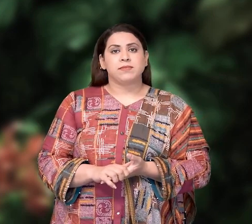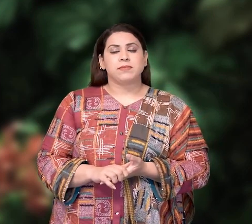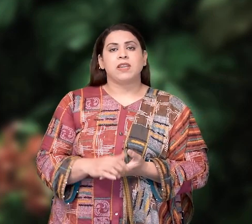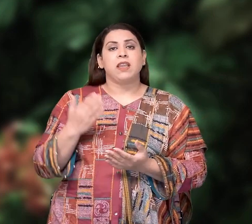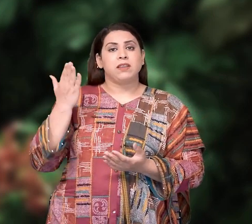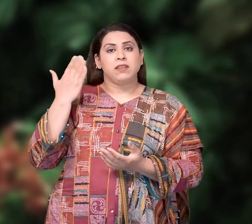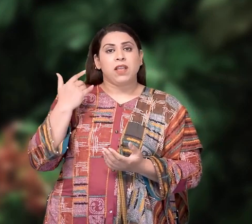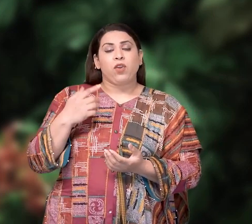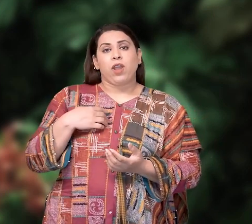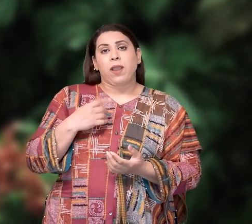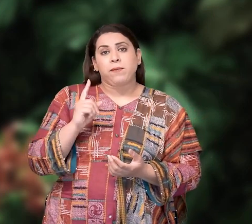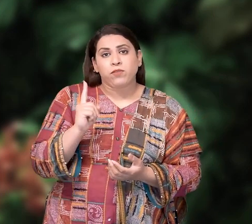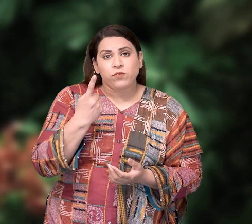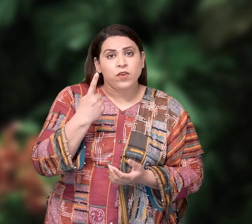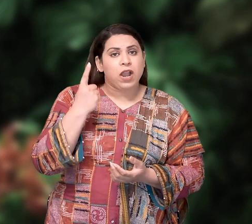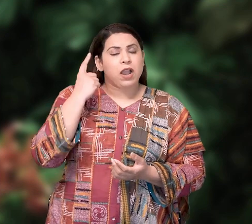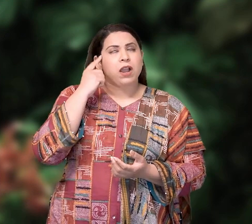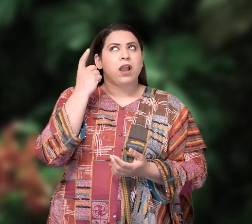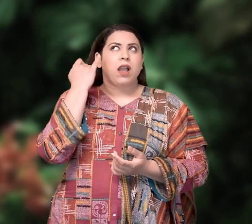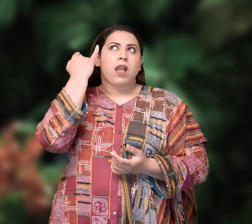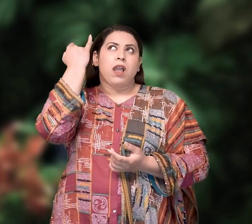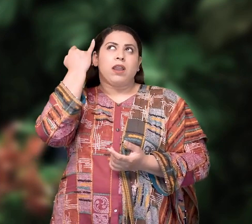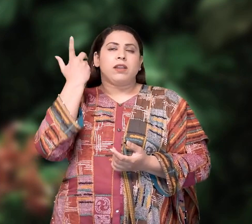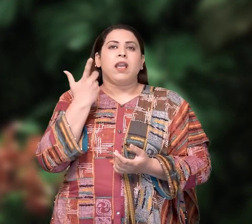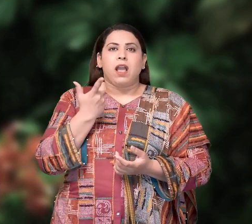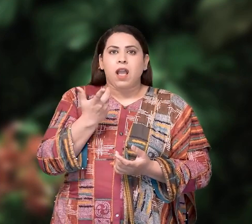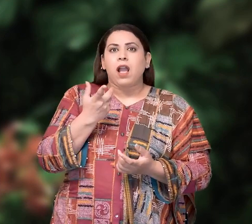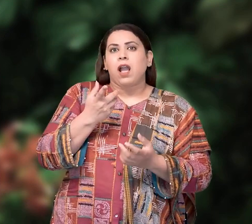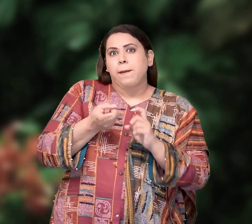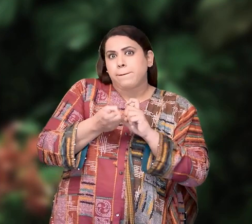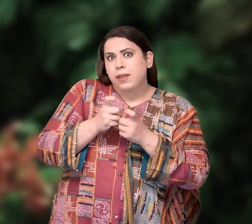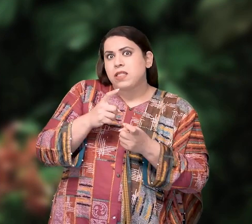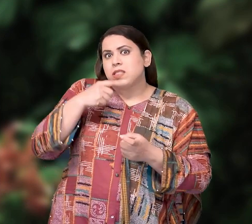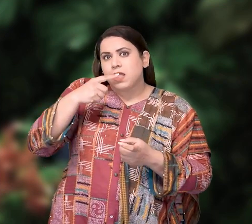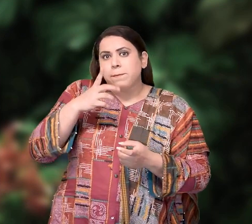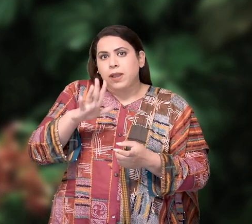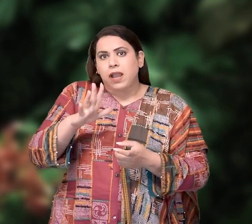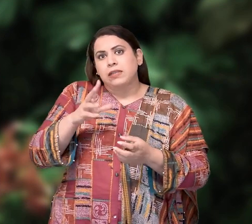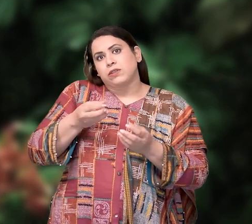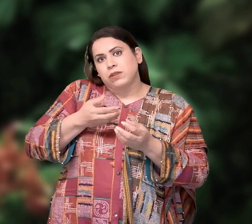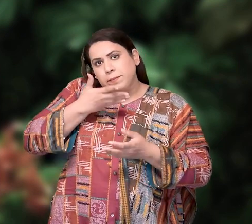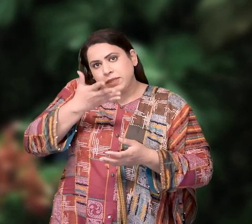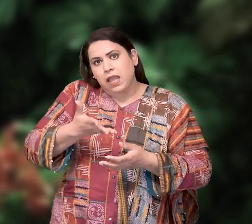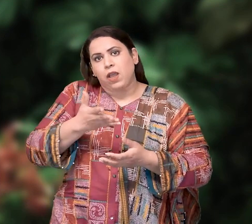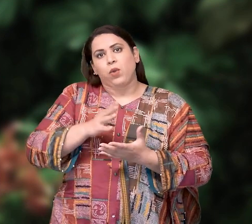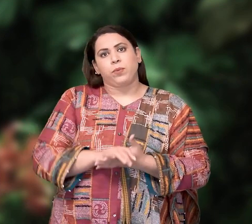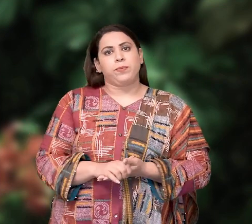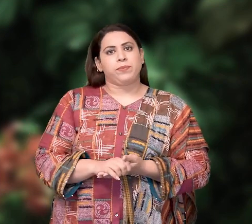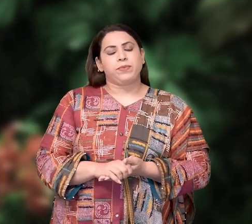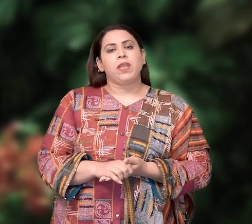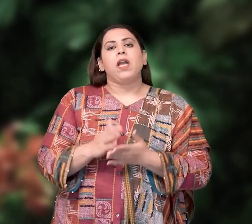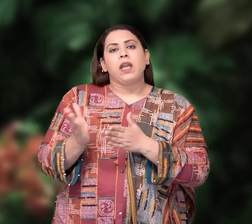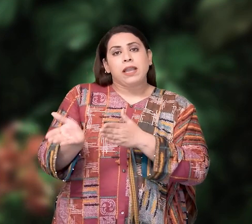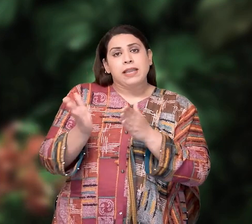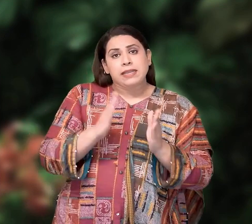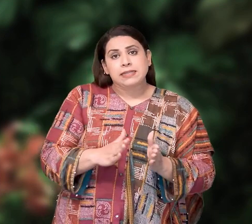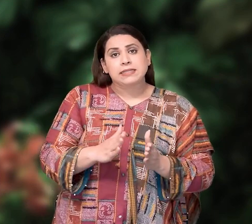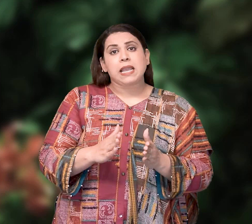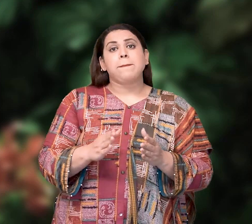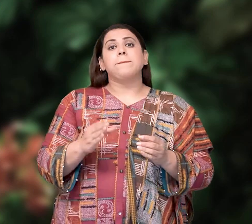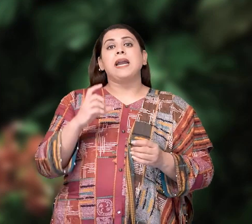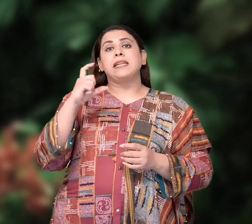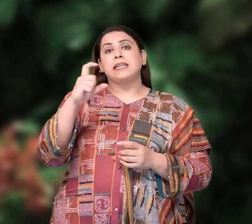It was there that I first had an idea of preserving a language so that it doesn't die out. Afterwards, I went to Cadet